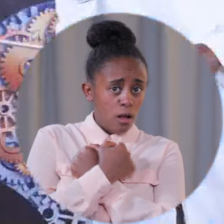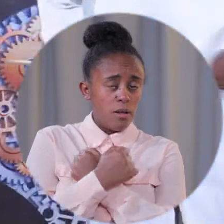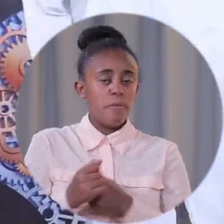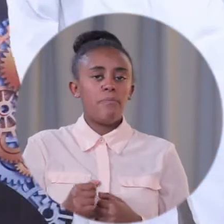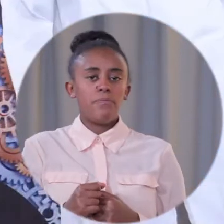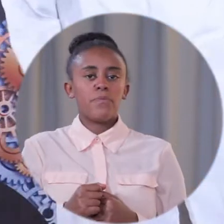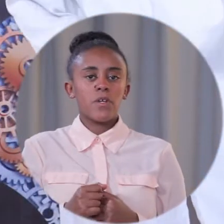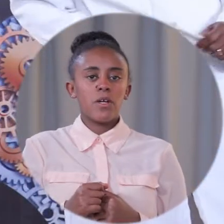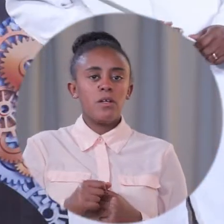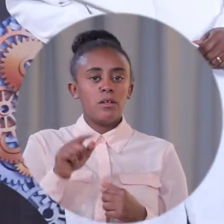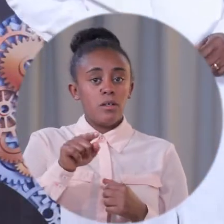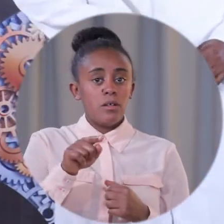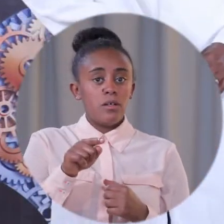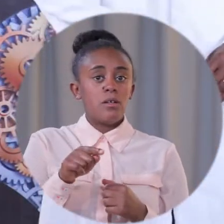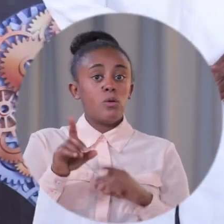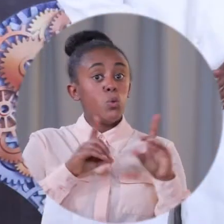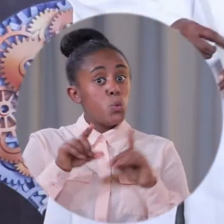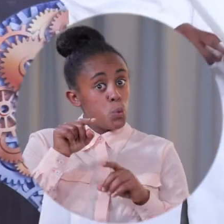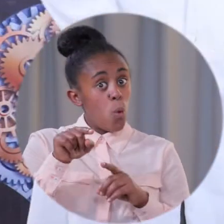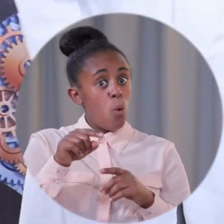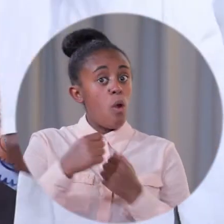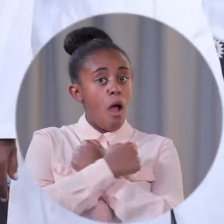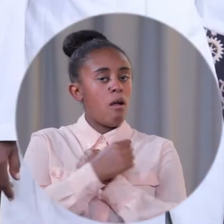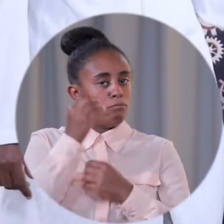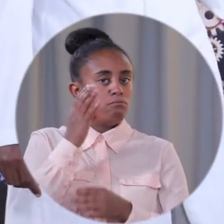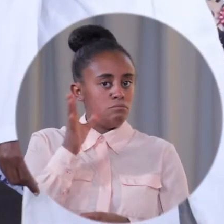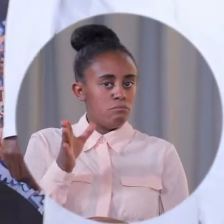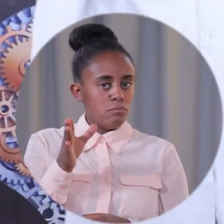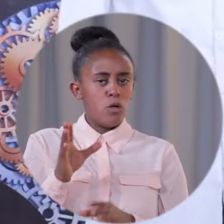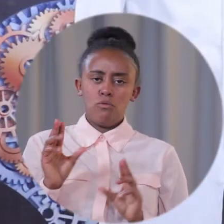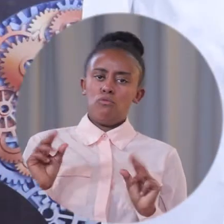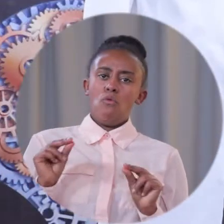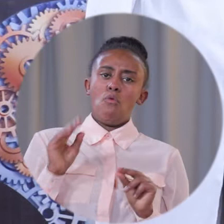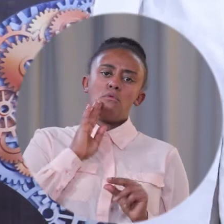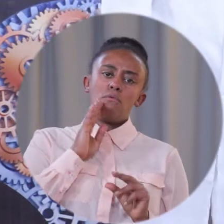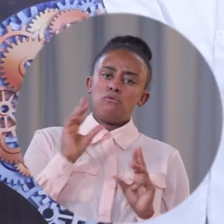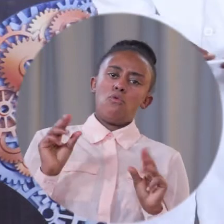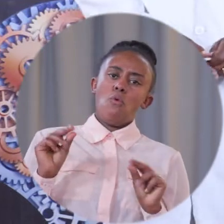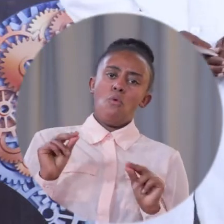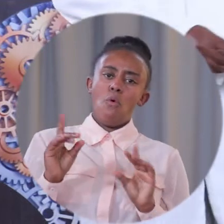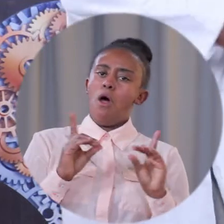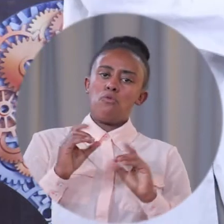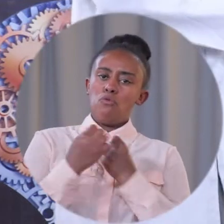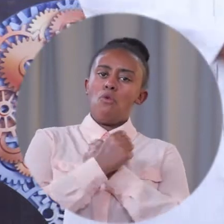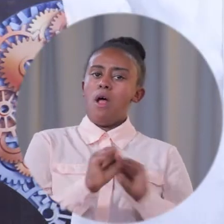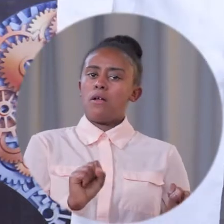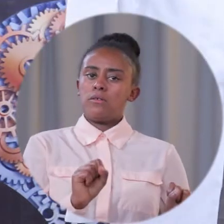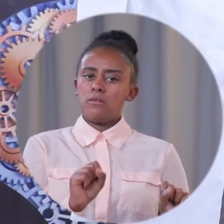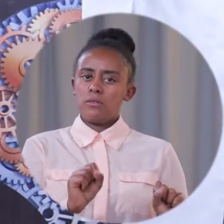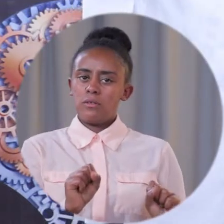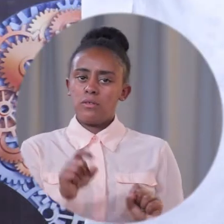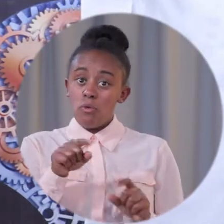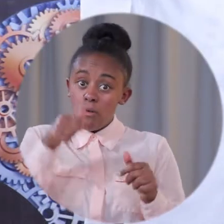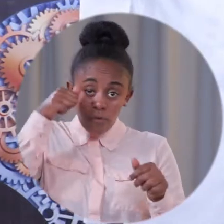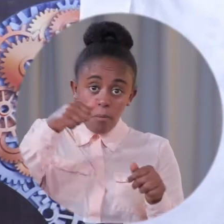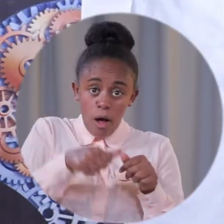weather? Don't forget this expression, please. Bertukan, no, I don't like it at all. So, you have to remind